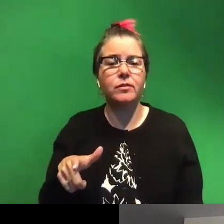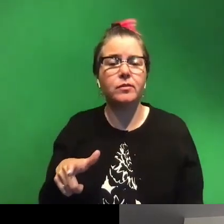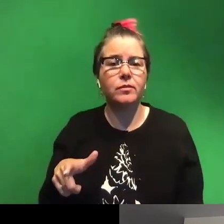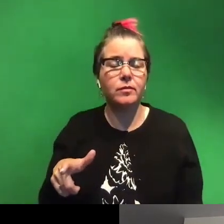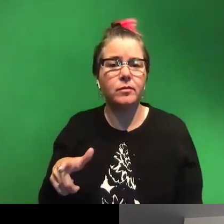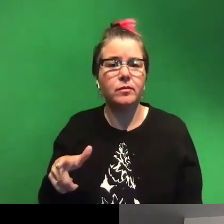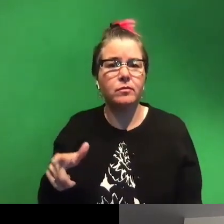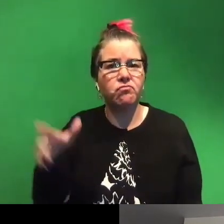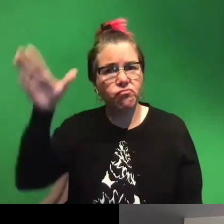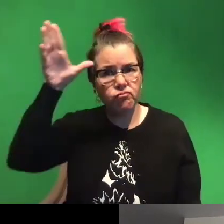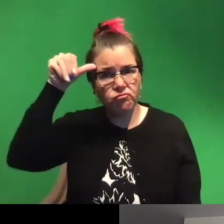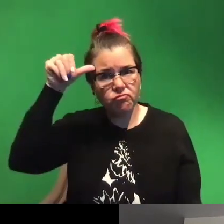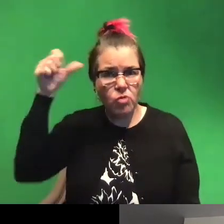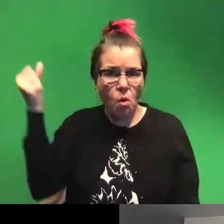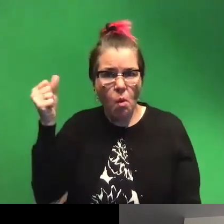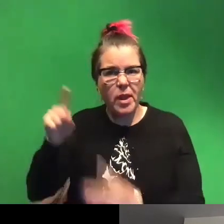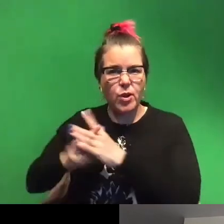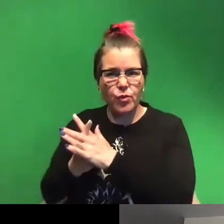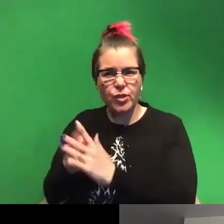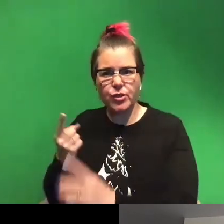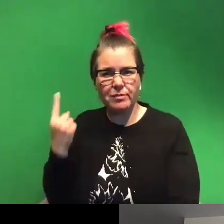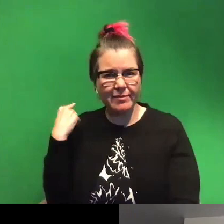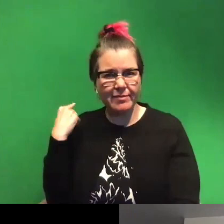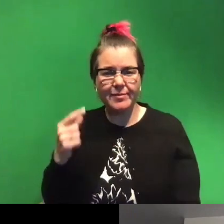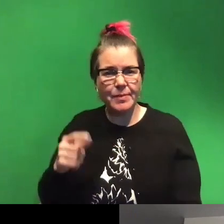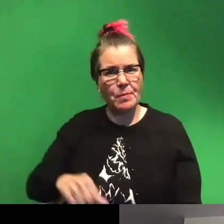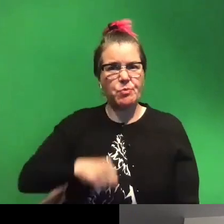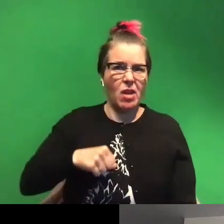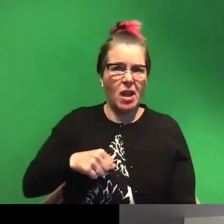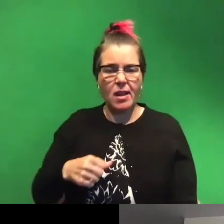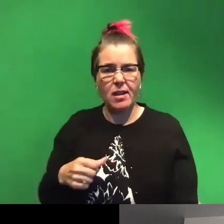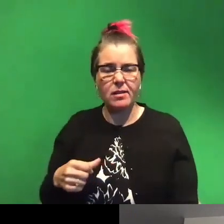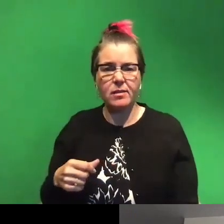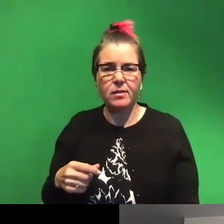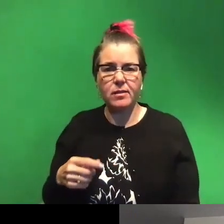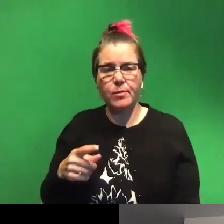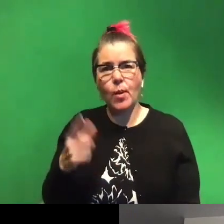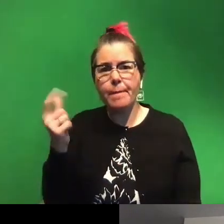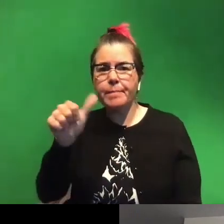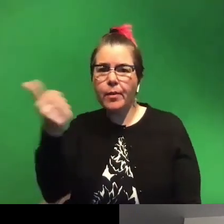like hold to your thought because of your pride or because of what people say.